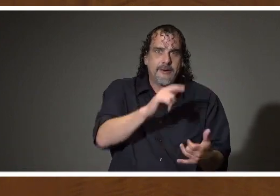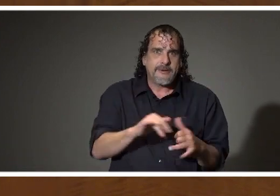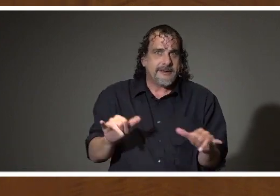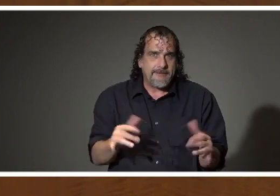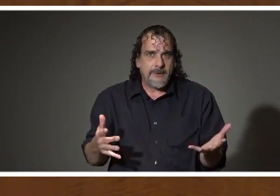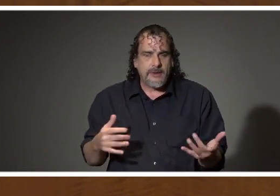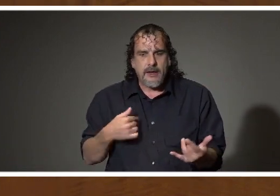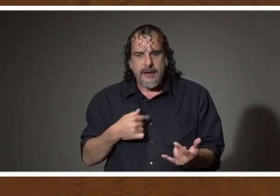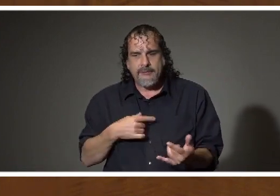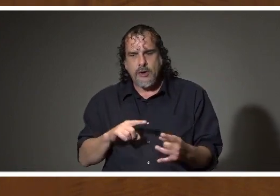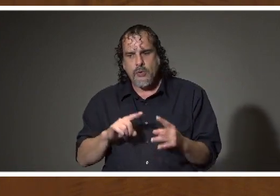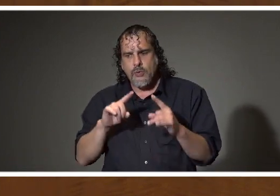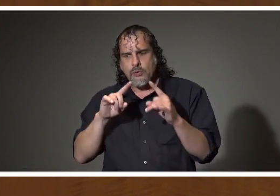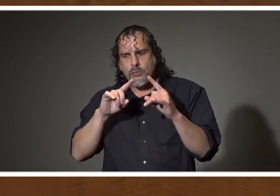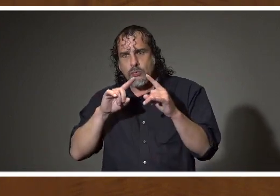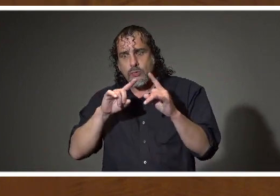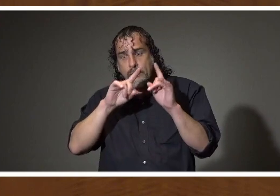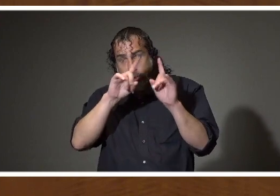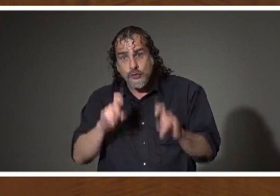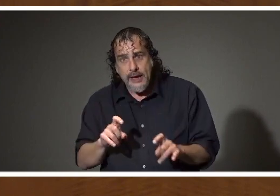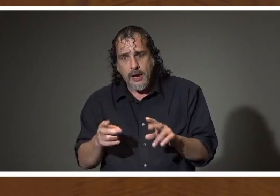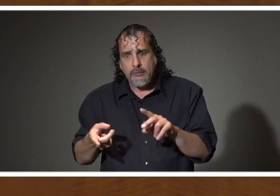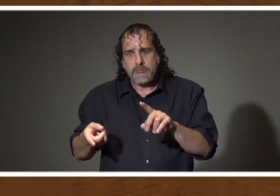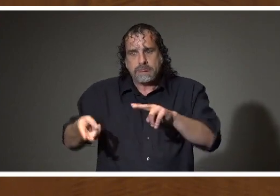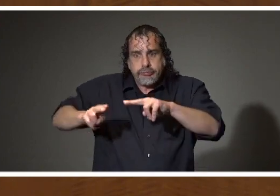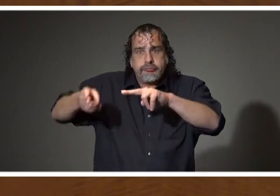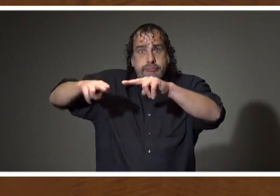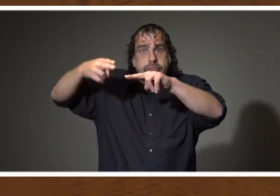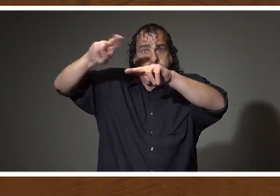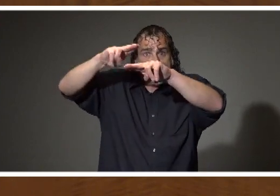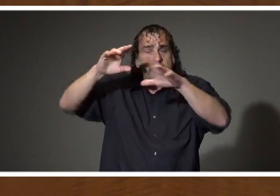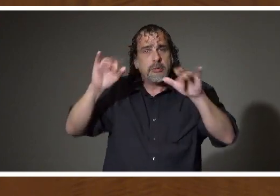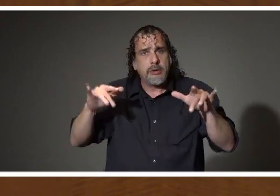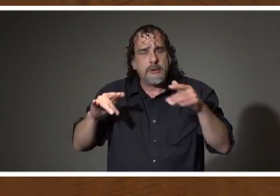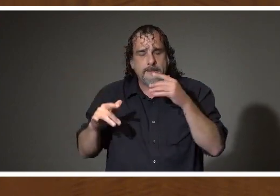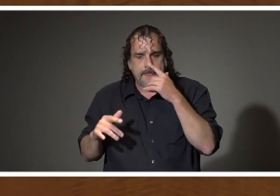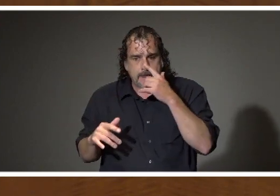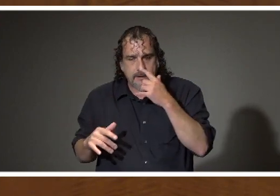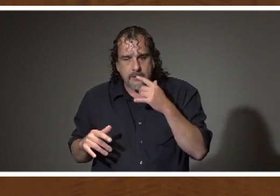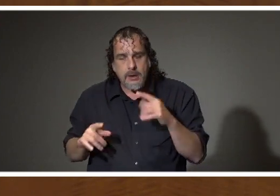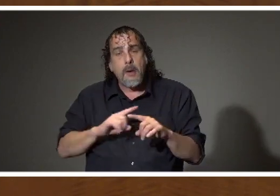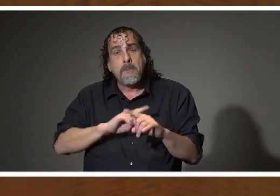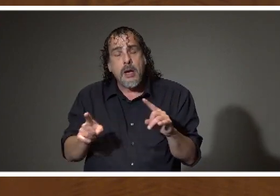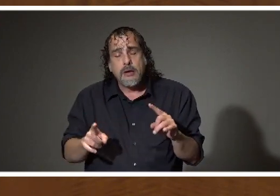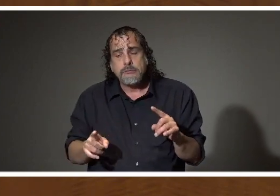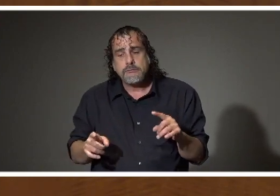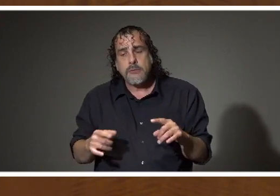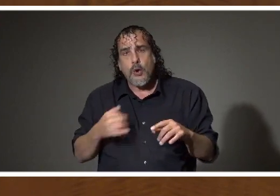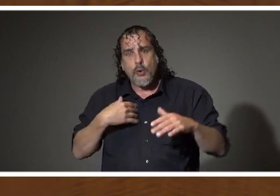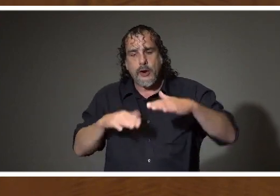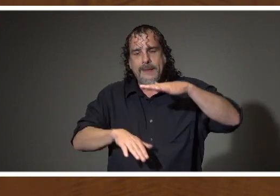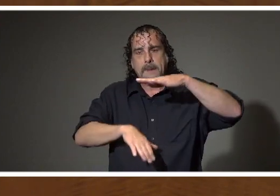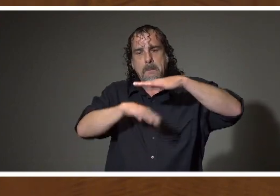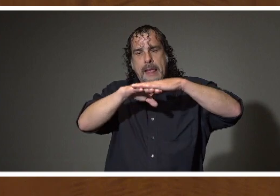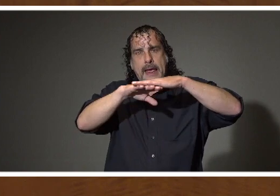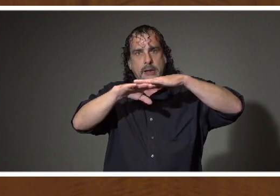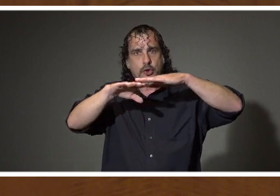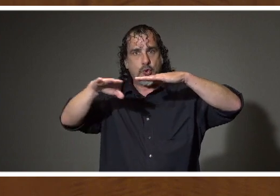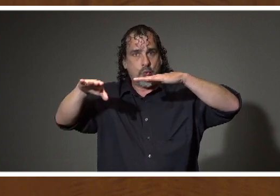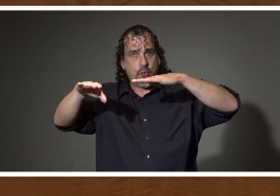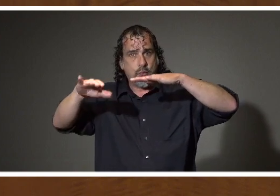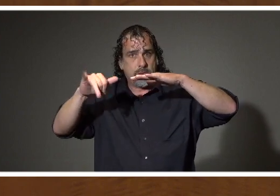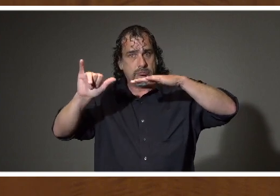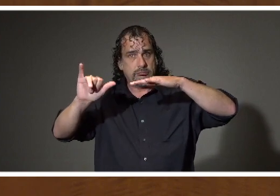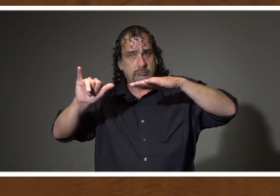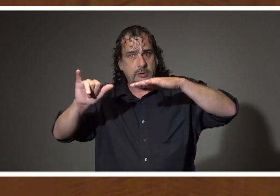we're reporting have varied greatly. The reality is that we are still in the plateau. We are